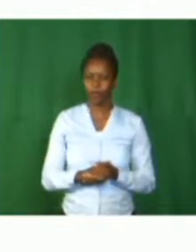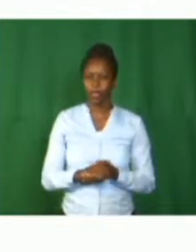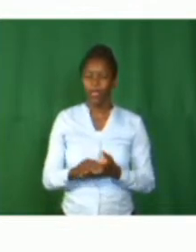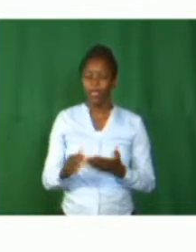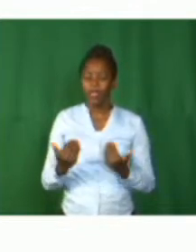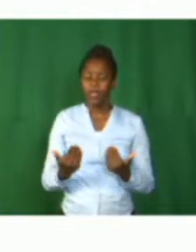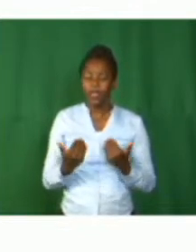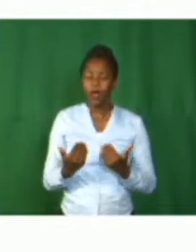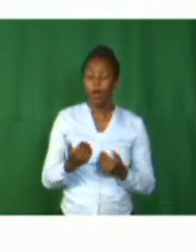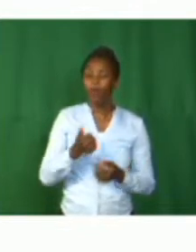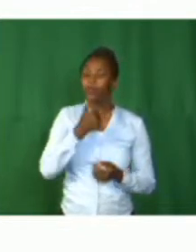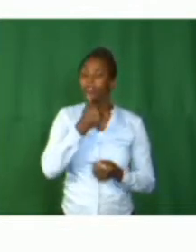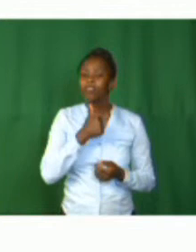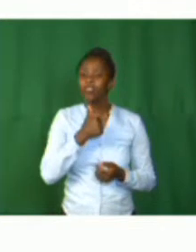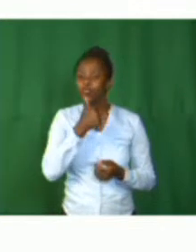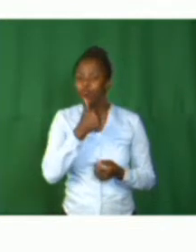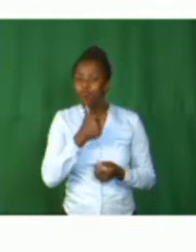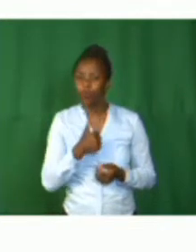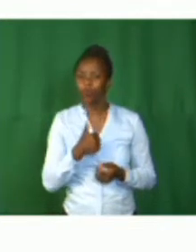now we are to use